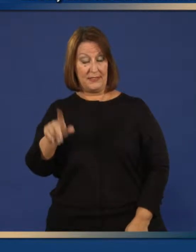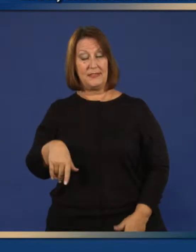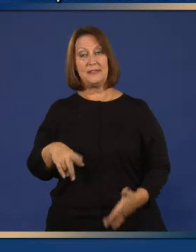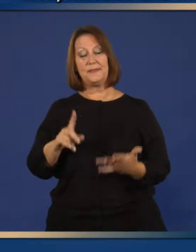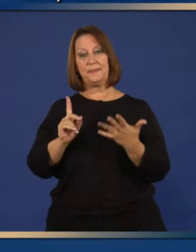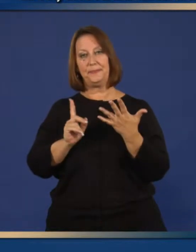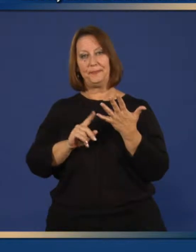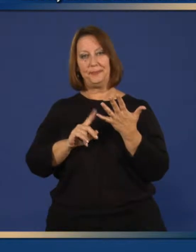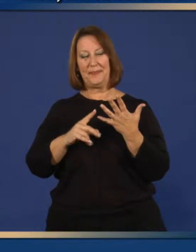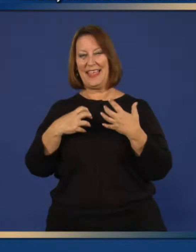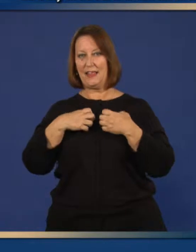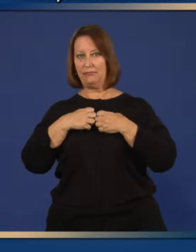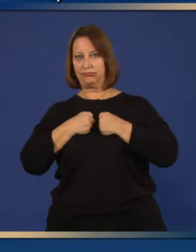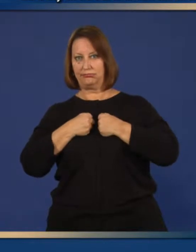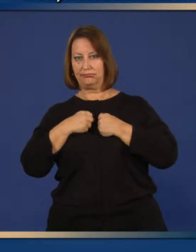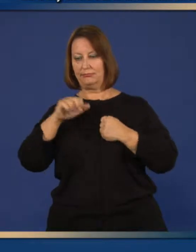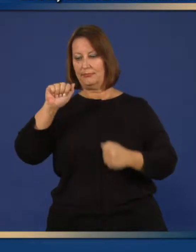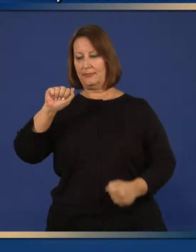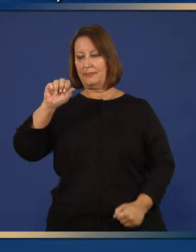asthma,